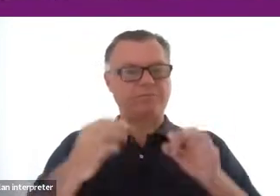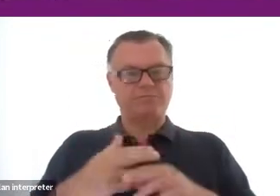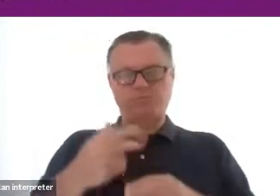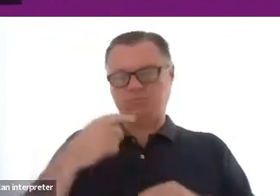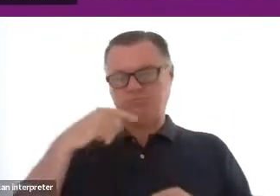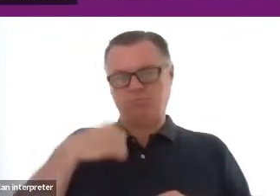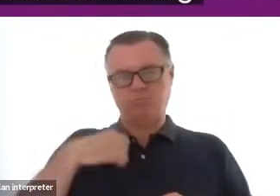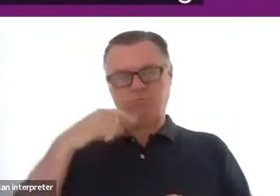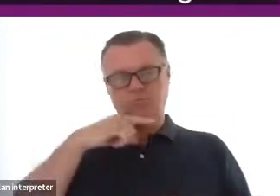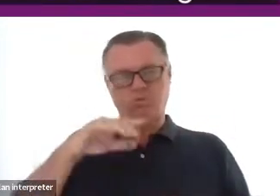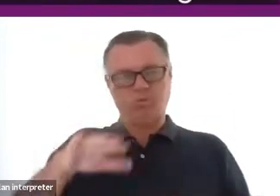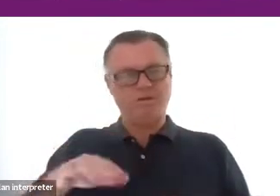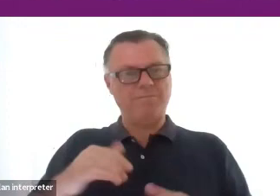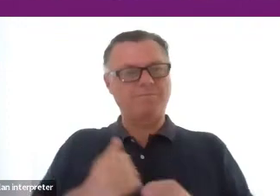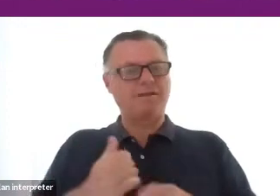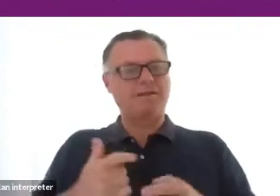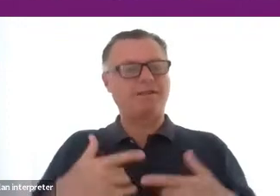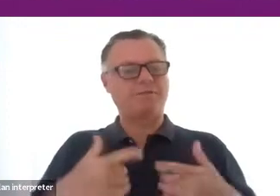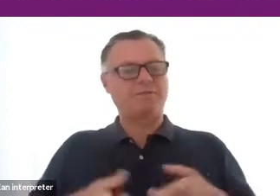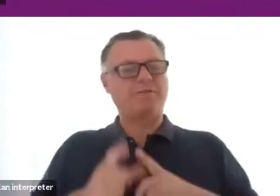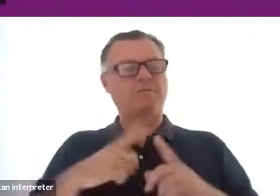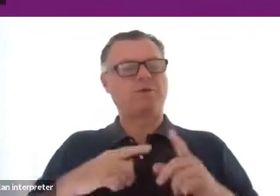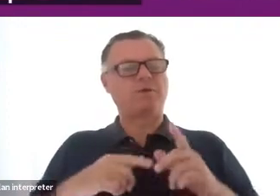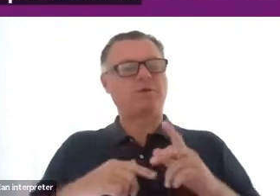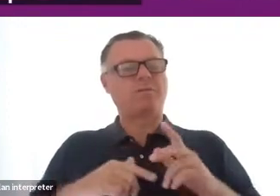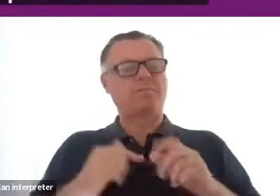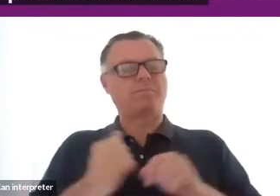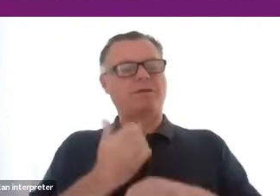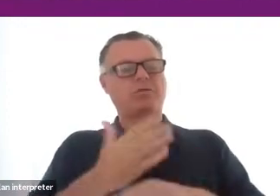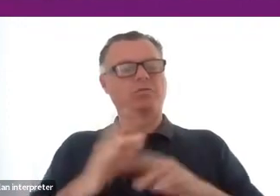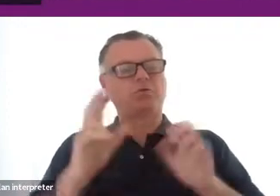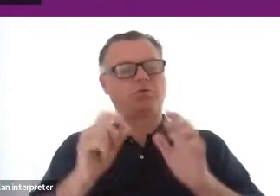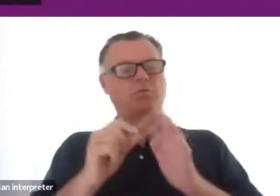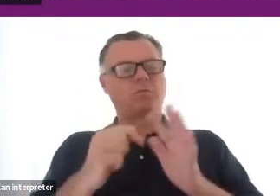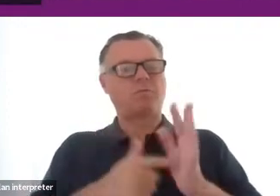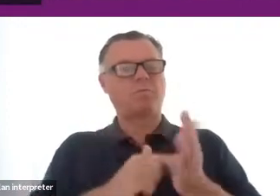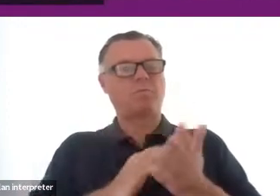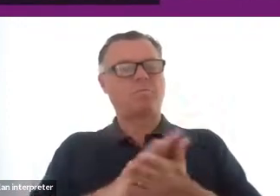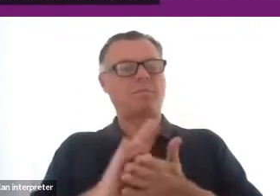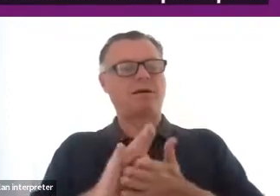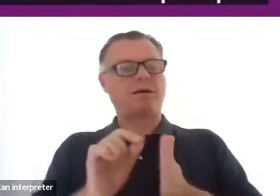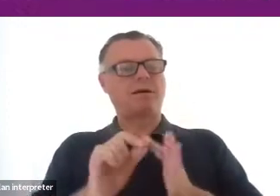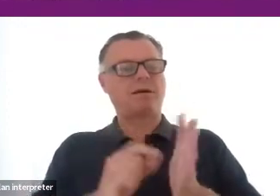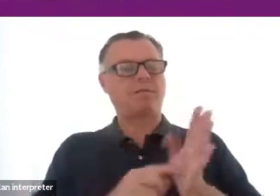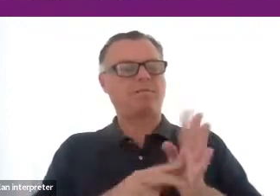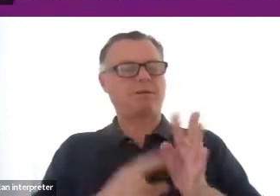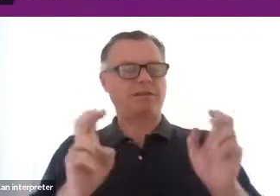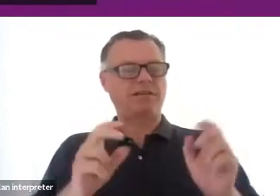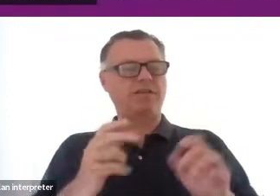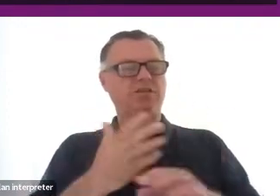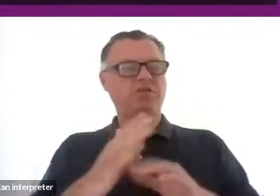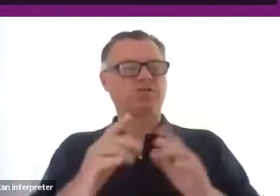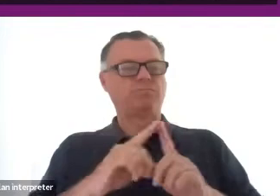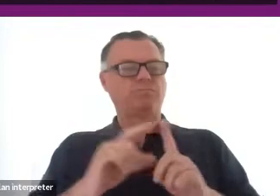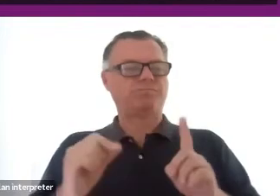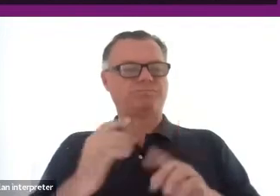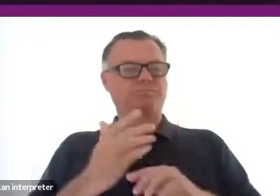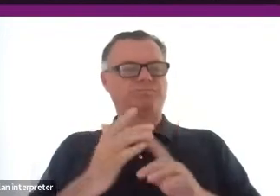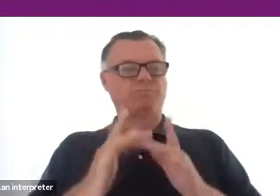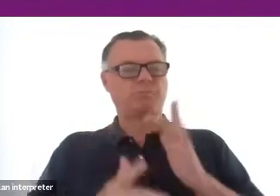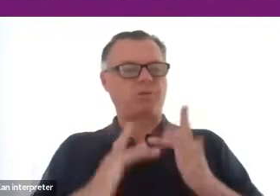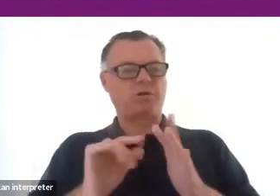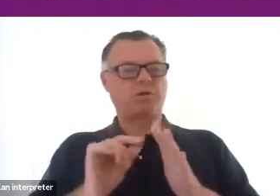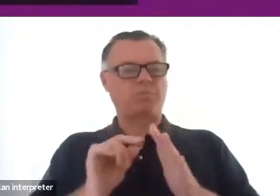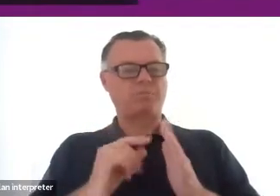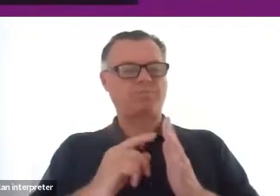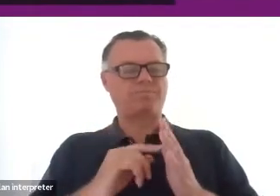And that's why we are building PathPlan. It's a digital platform that guides participants and the people around them with clear information in